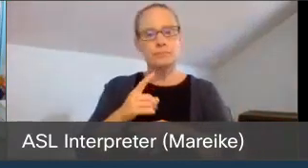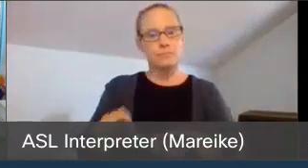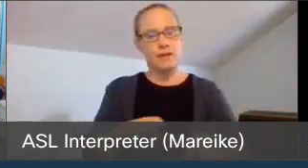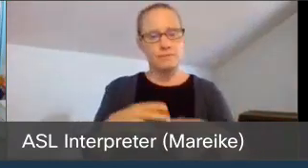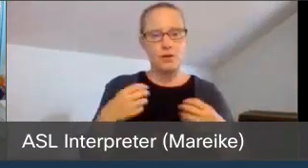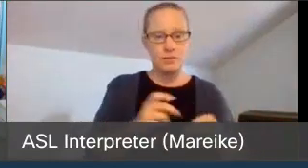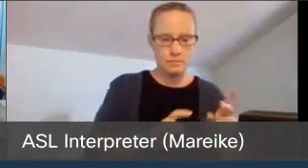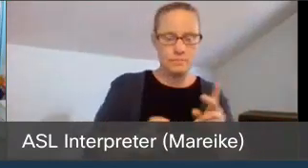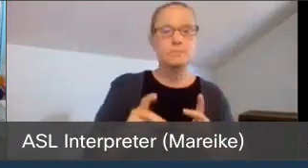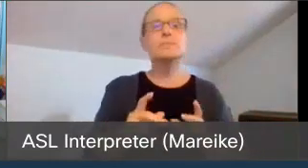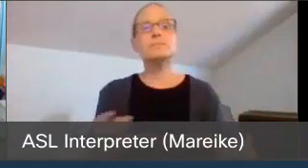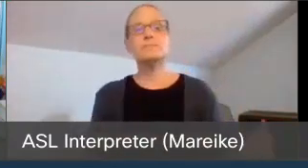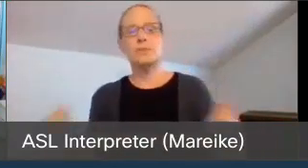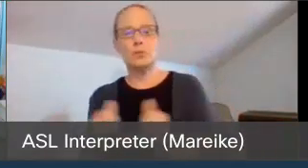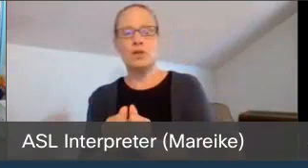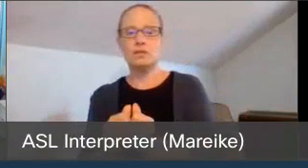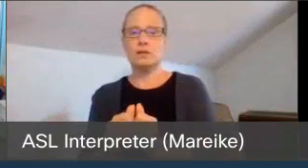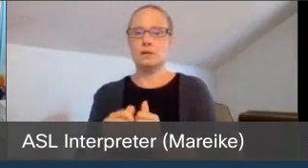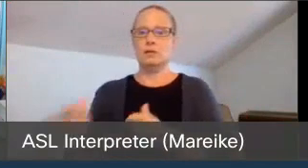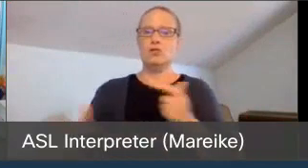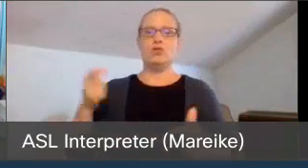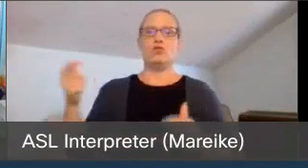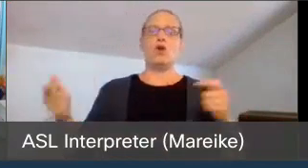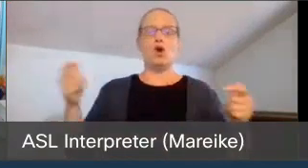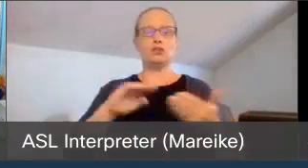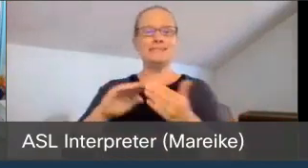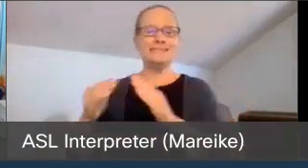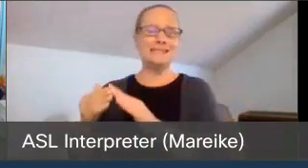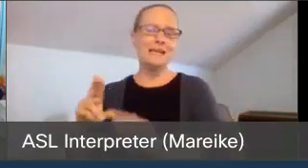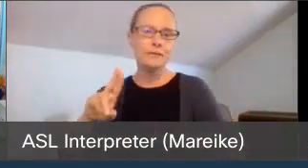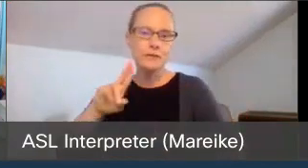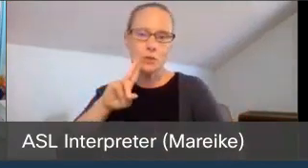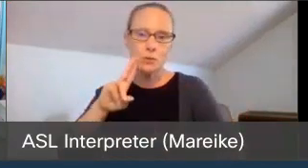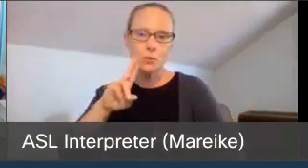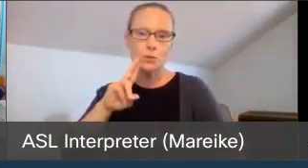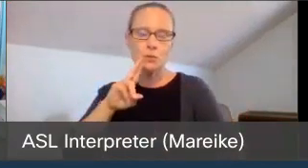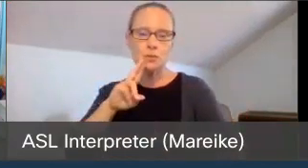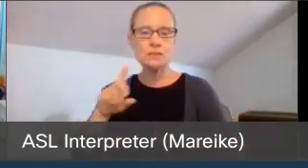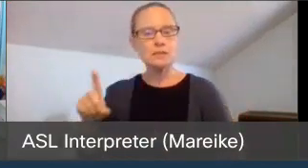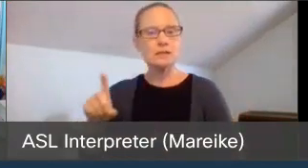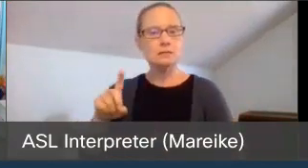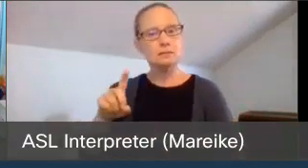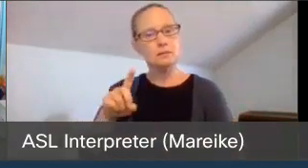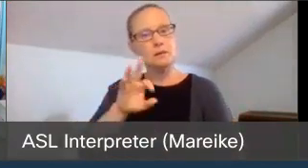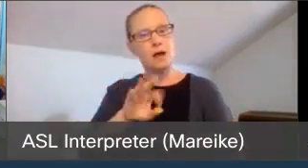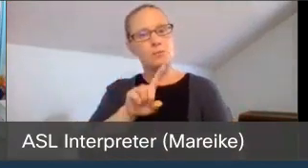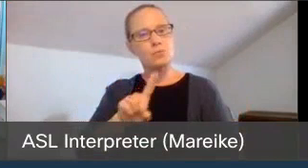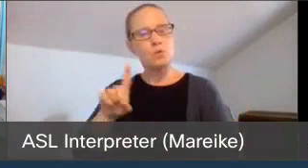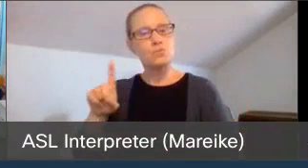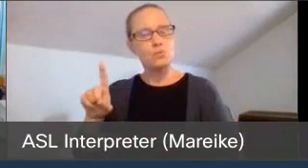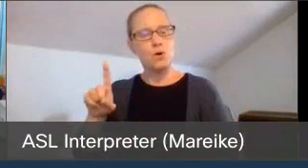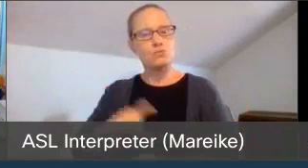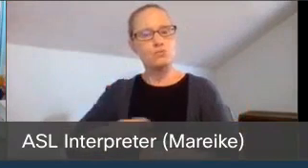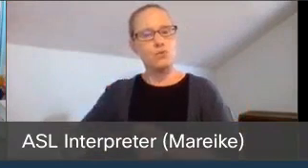inside of our very large City of Houston PSAP or 911 center. And so you'll